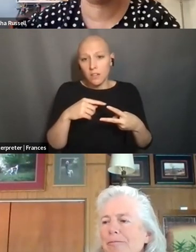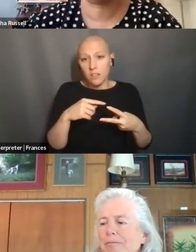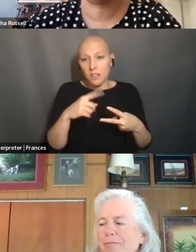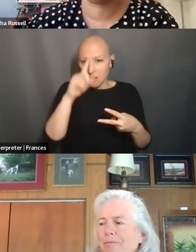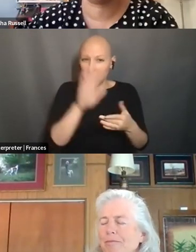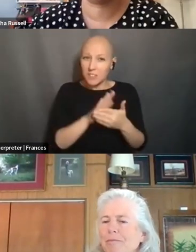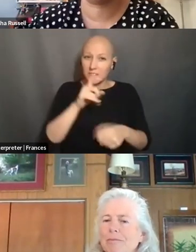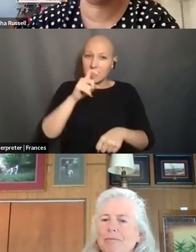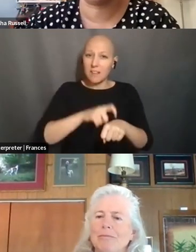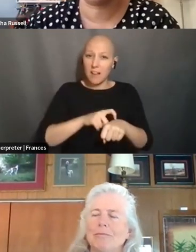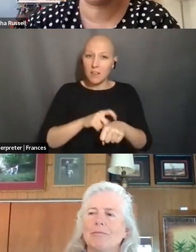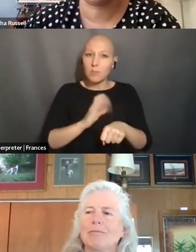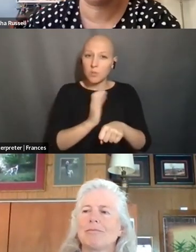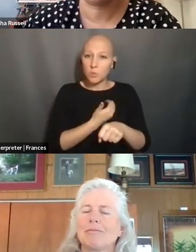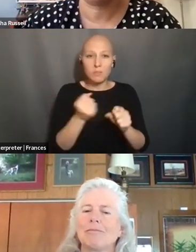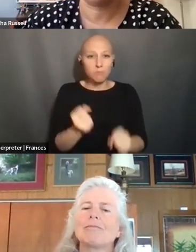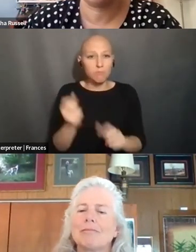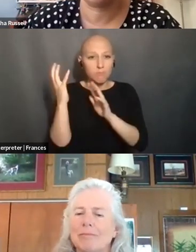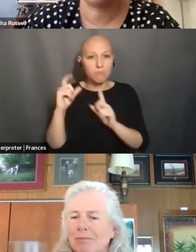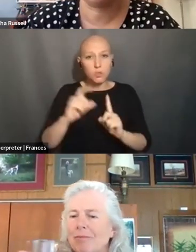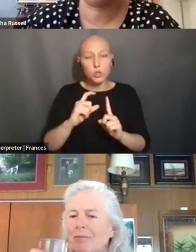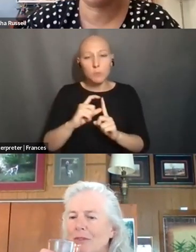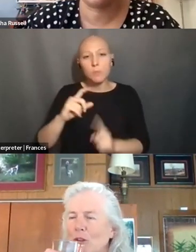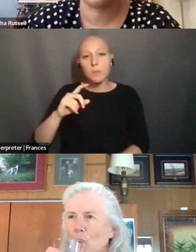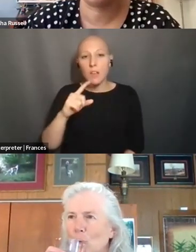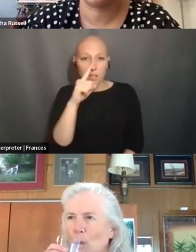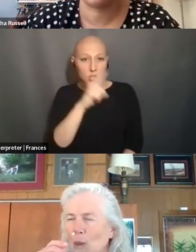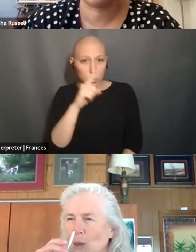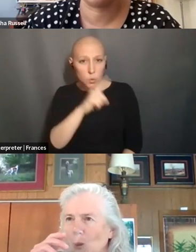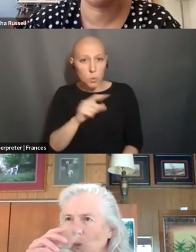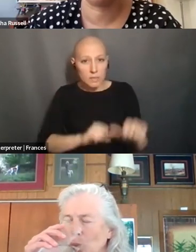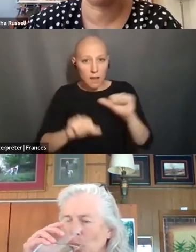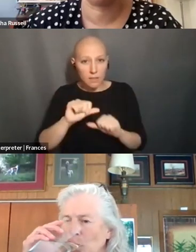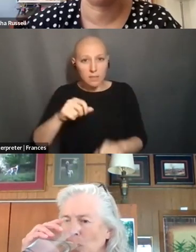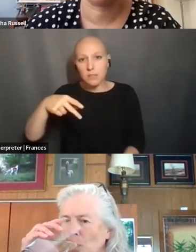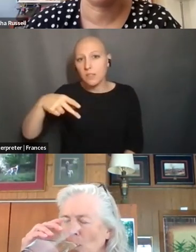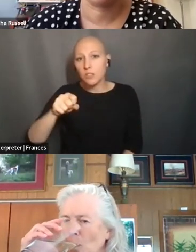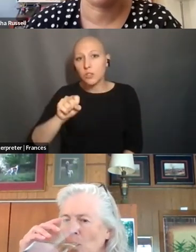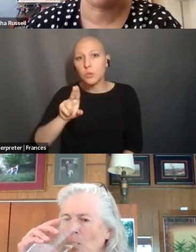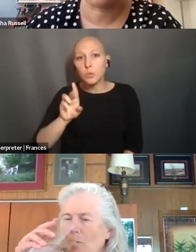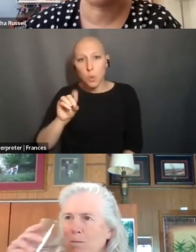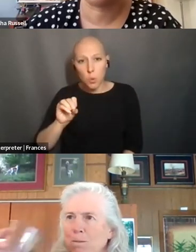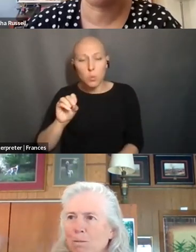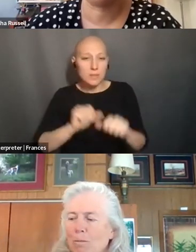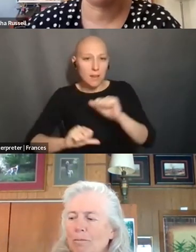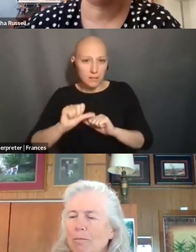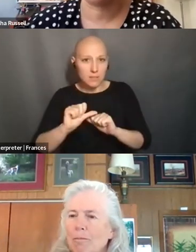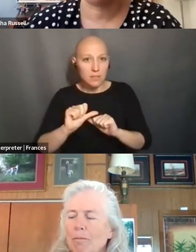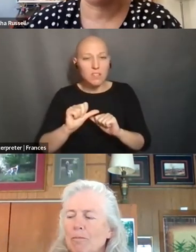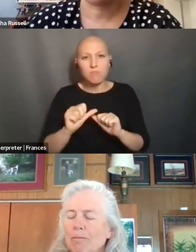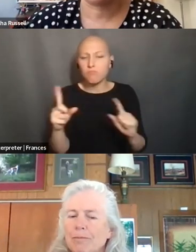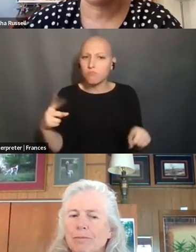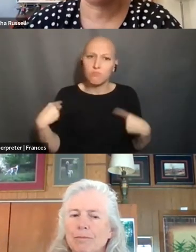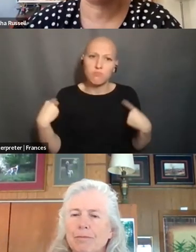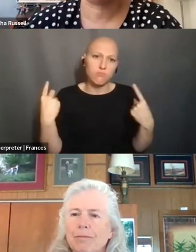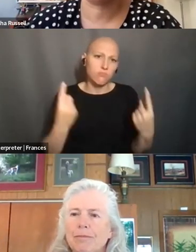retire the term pseudoscience. It's been around for a long time. It's played a role in serving